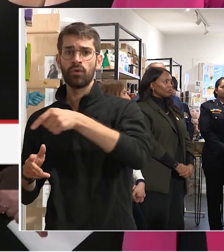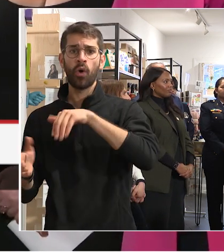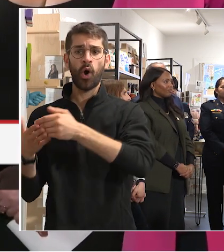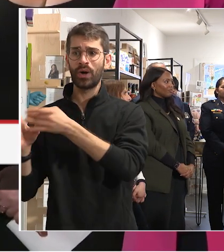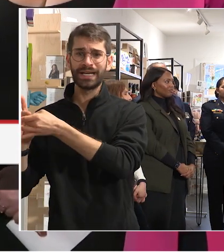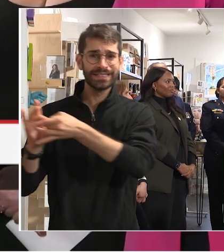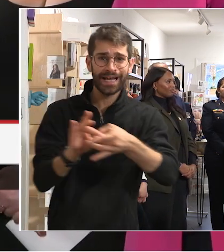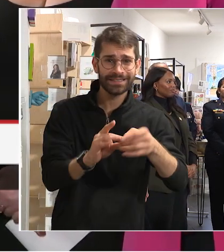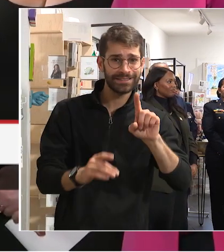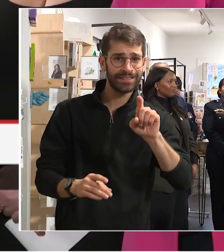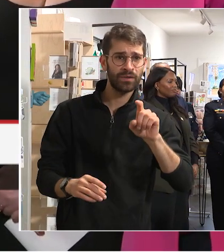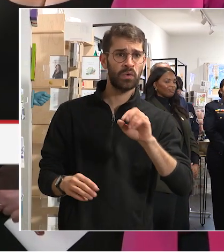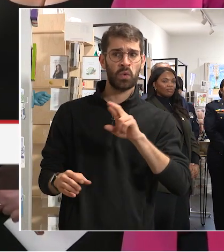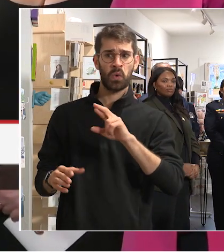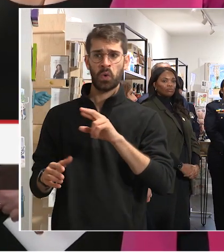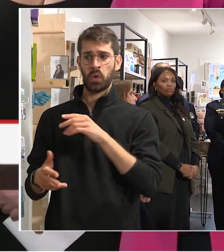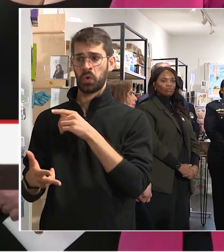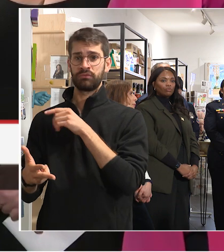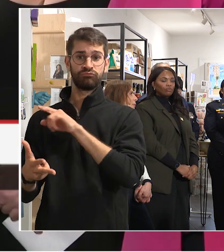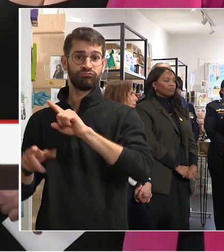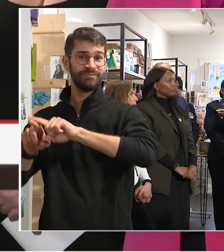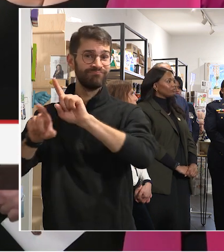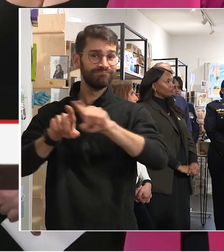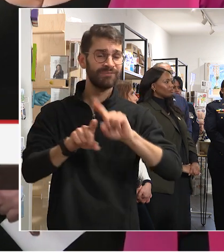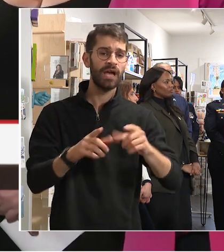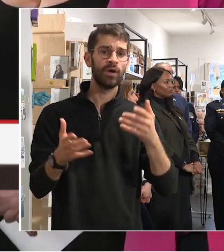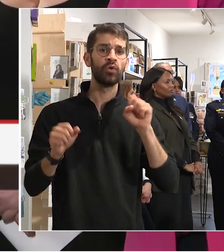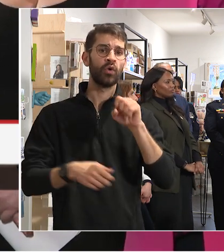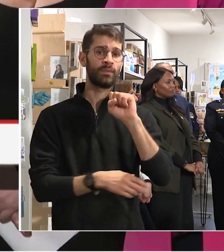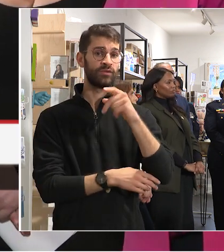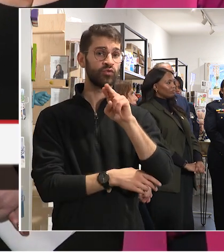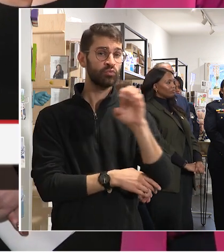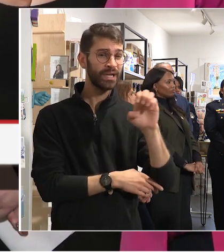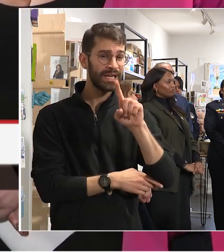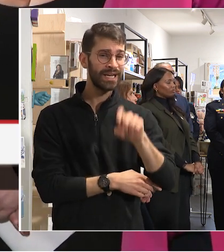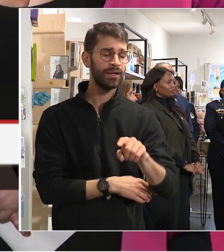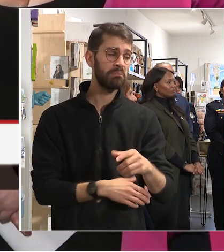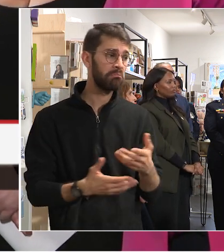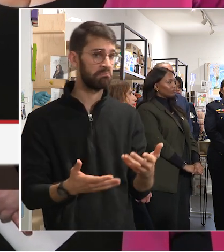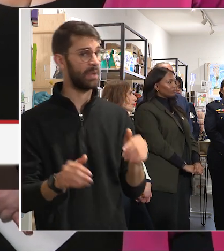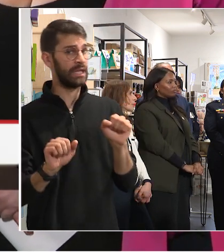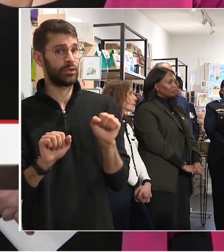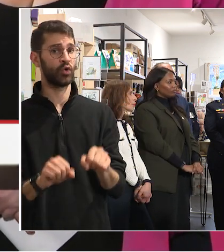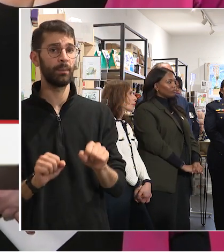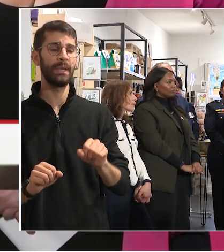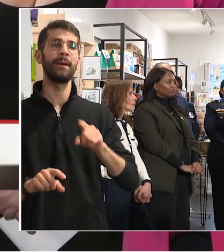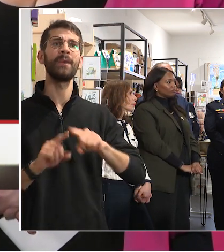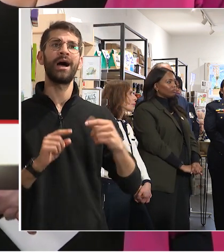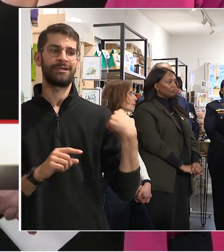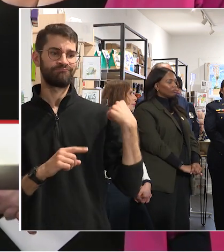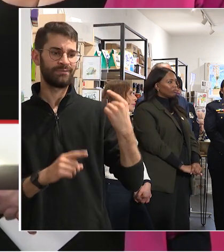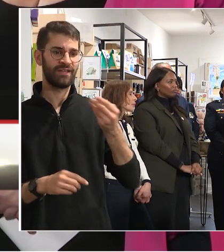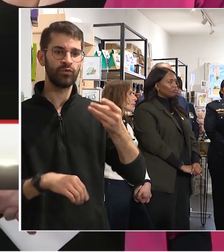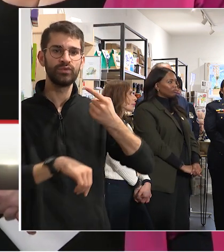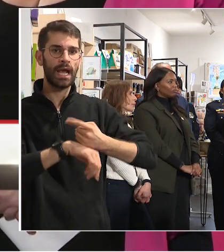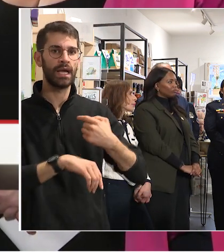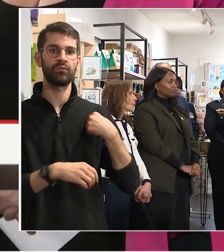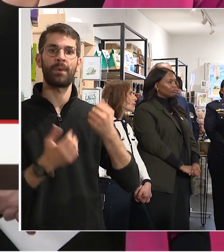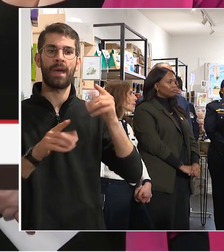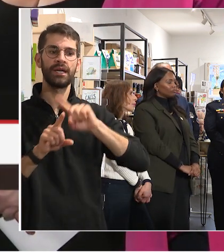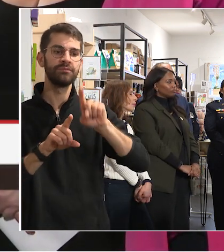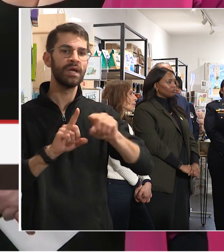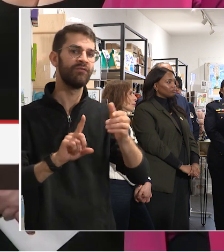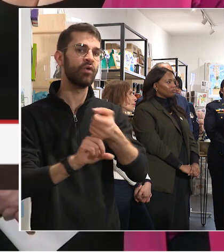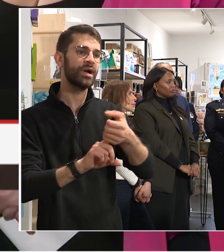So it could be potentially, but I know that we've had some significant arrests over the last couple of days with